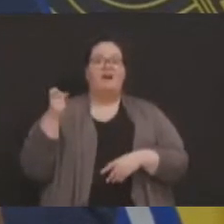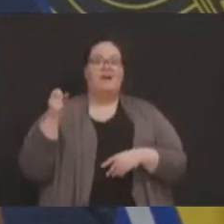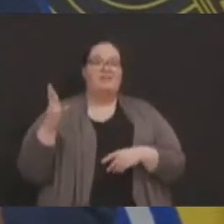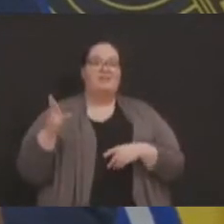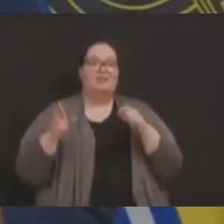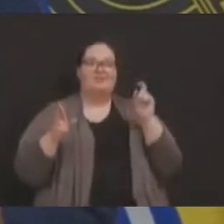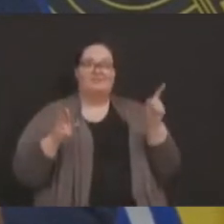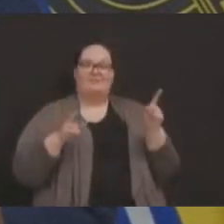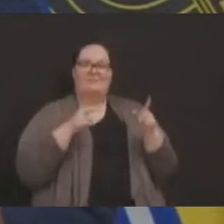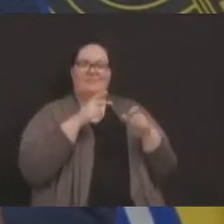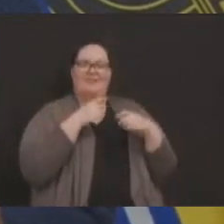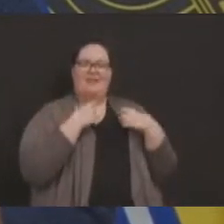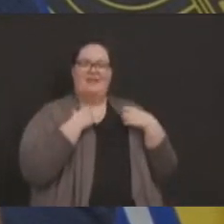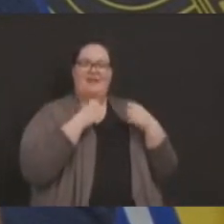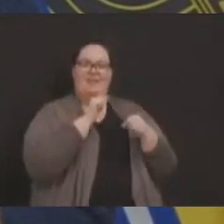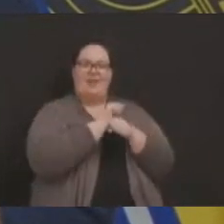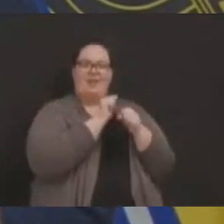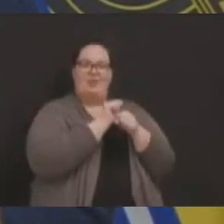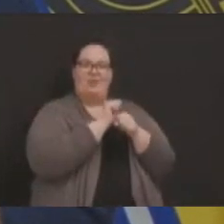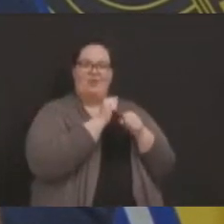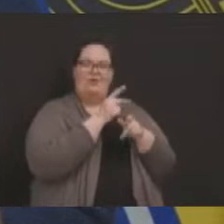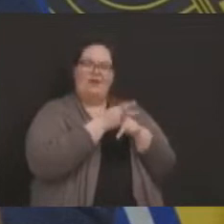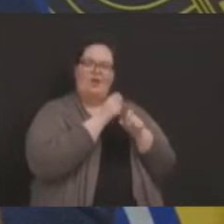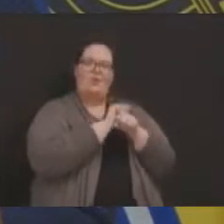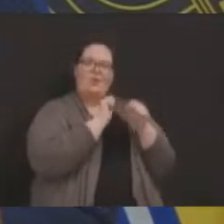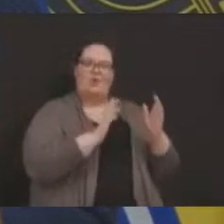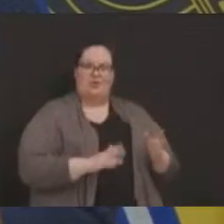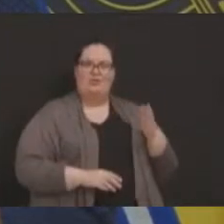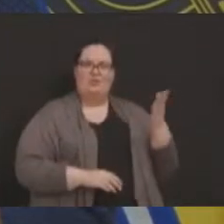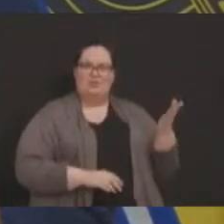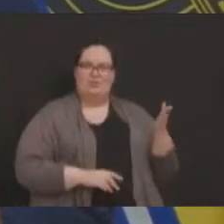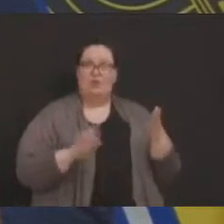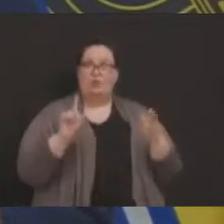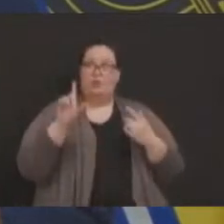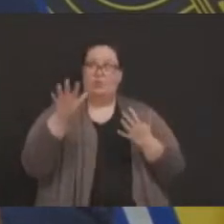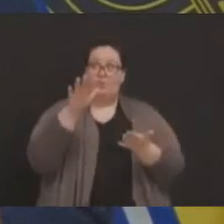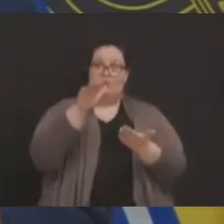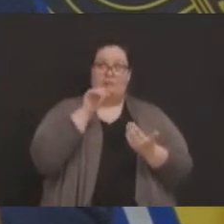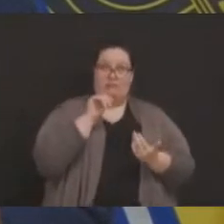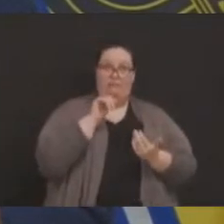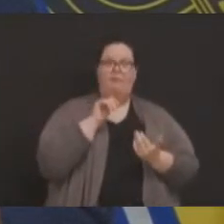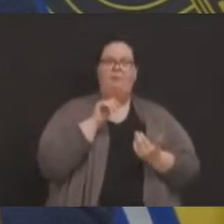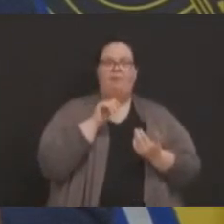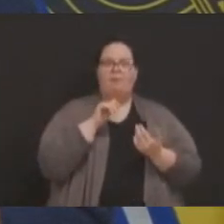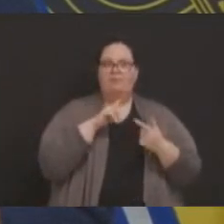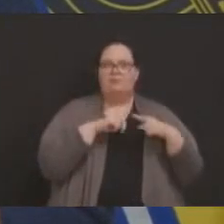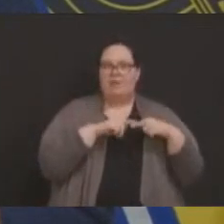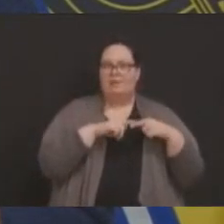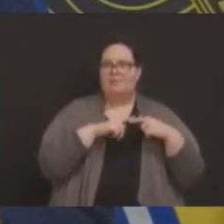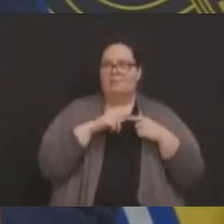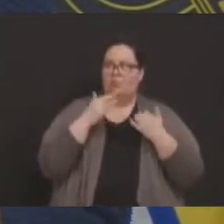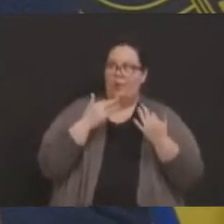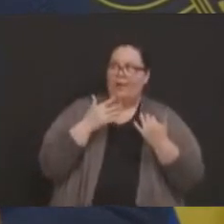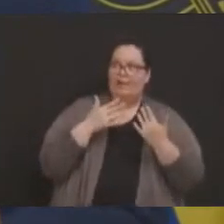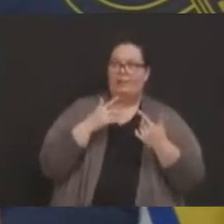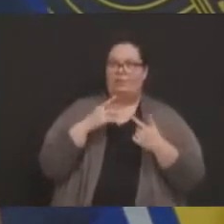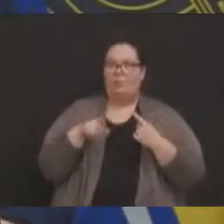shipments, and it will not be affecting long-term care at this time because of the fact that we are using